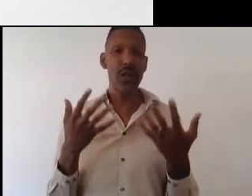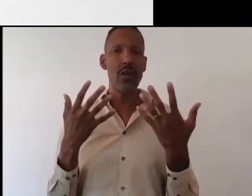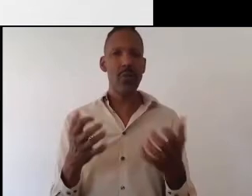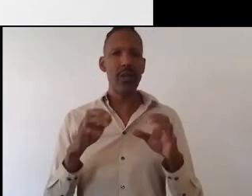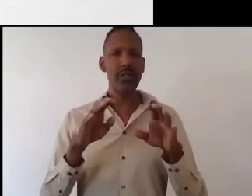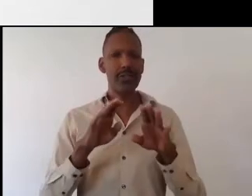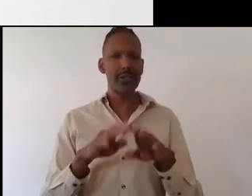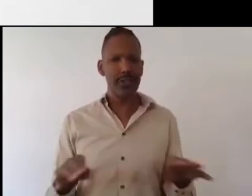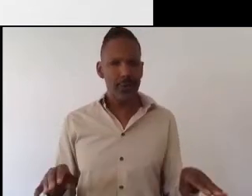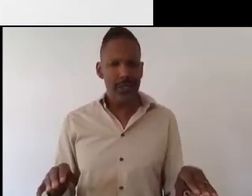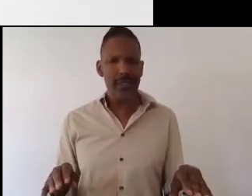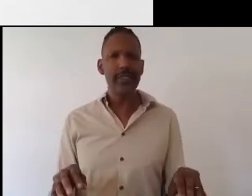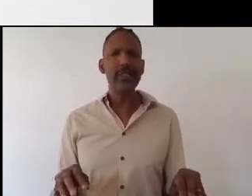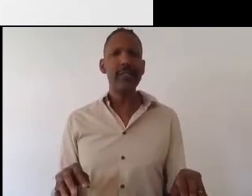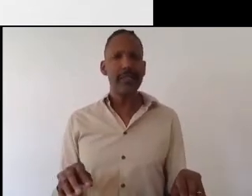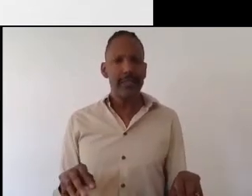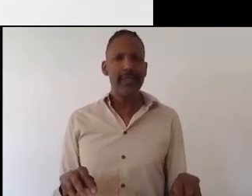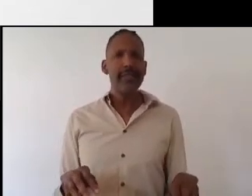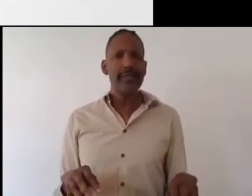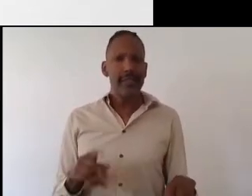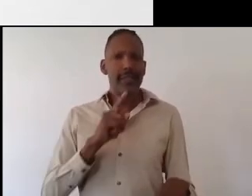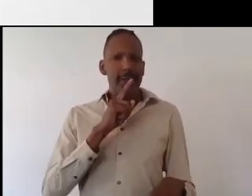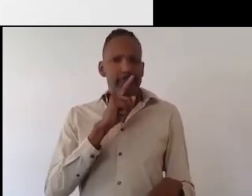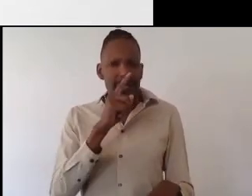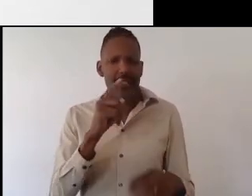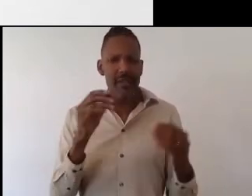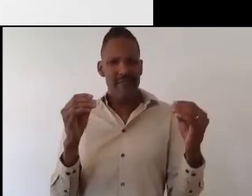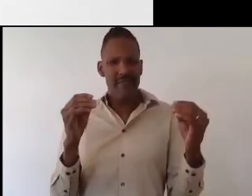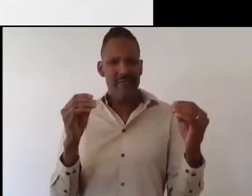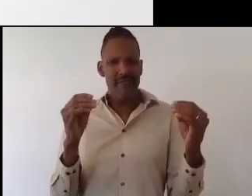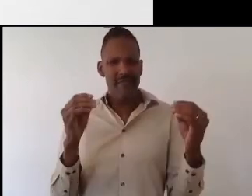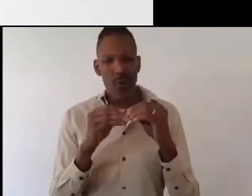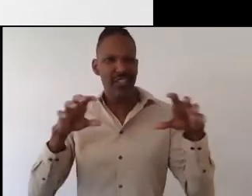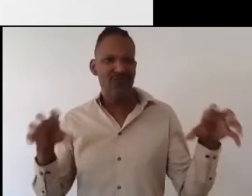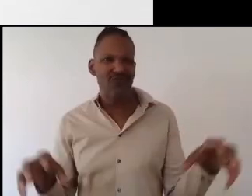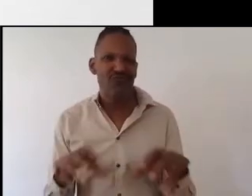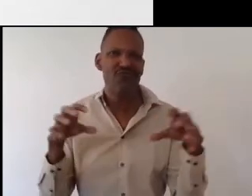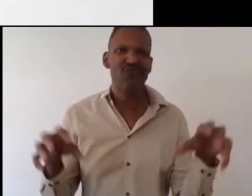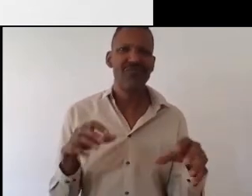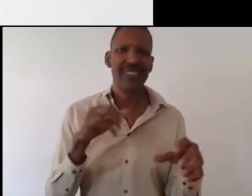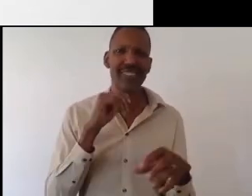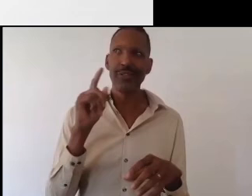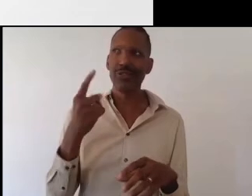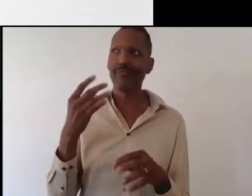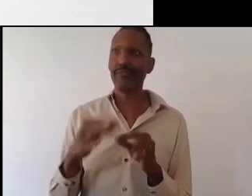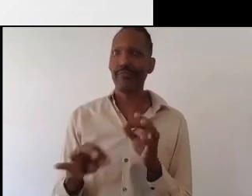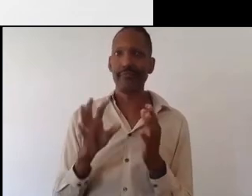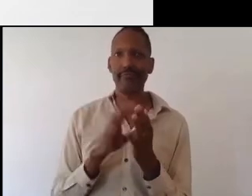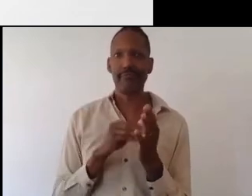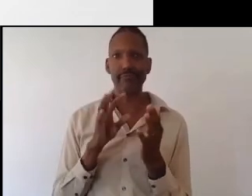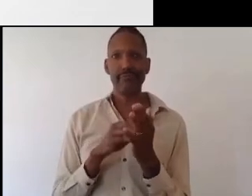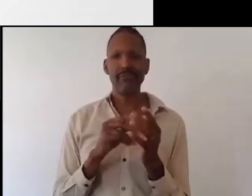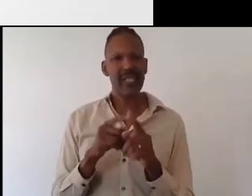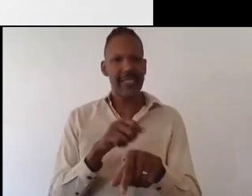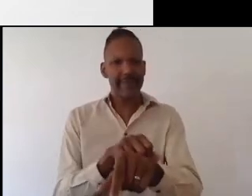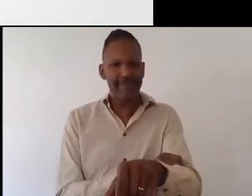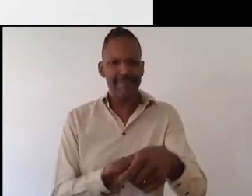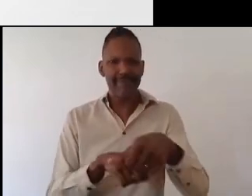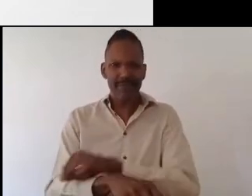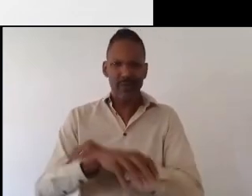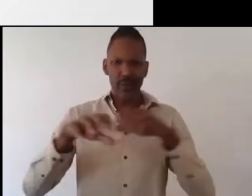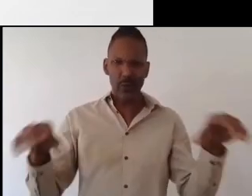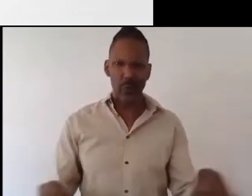learn by actively engaging in the learning. So there's 3 components to the new framework.